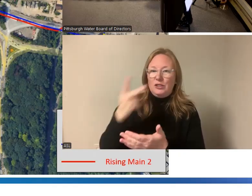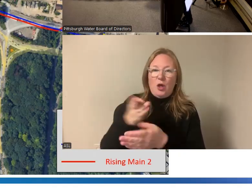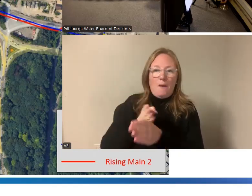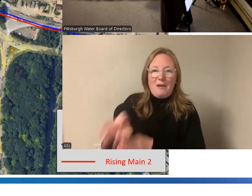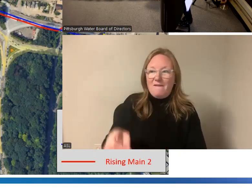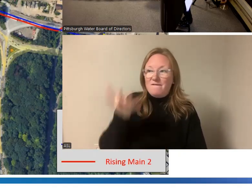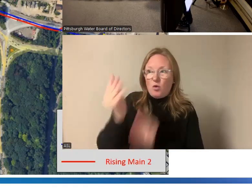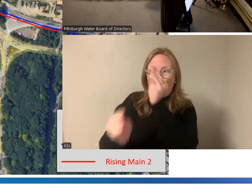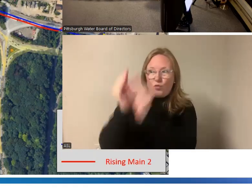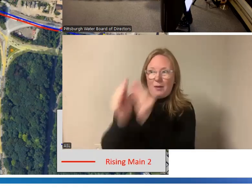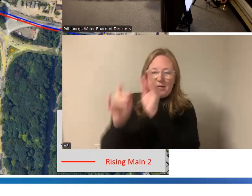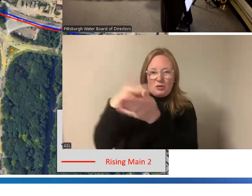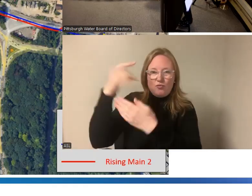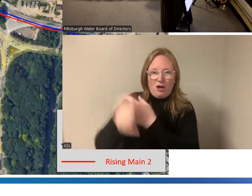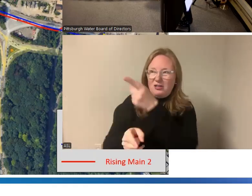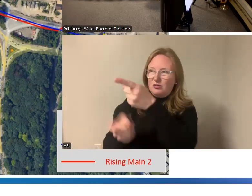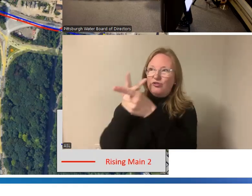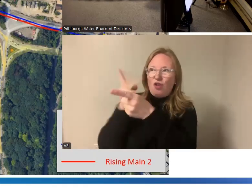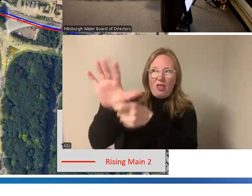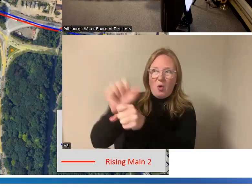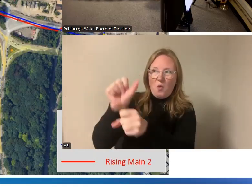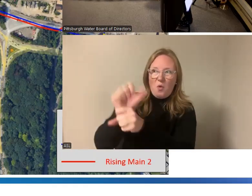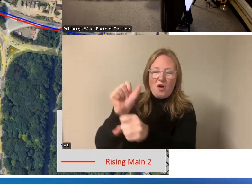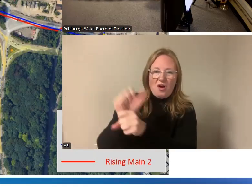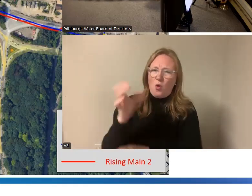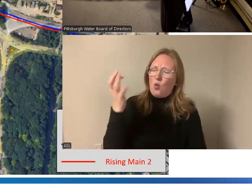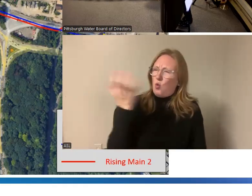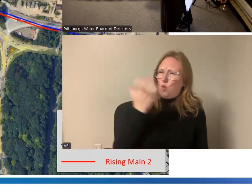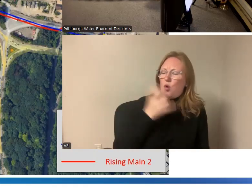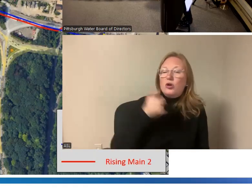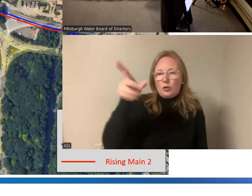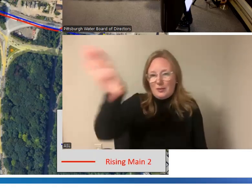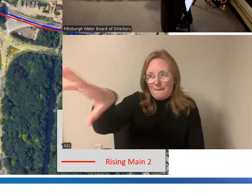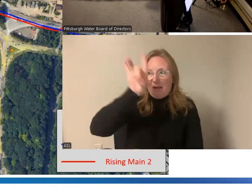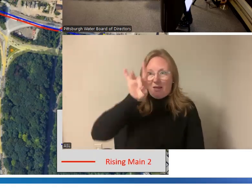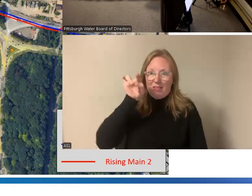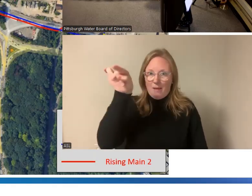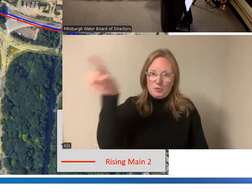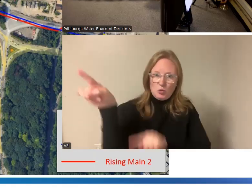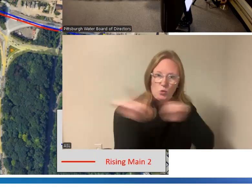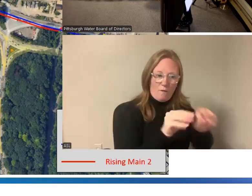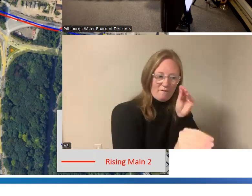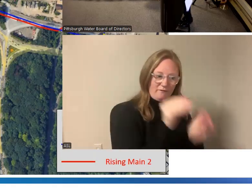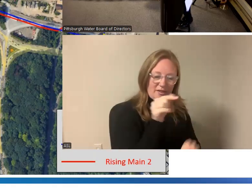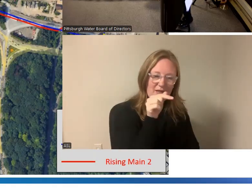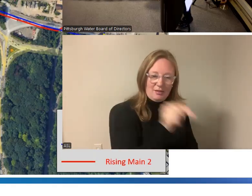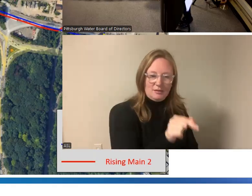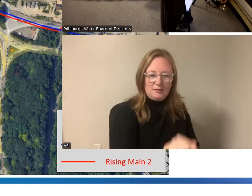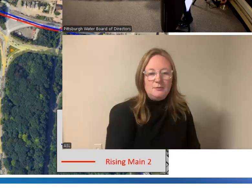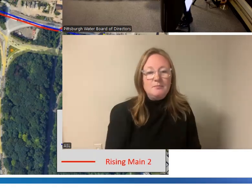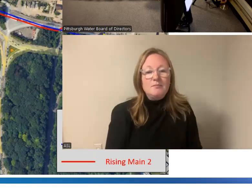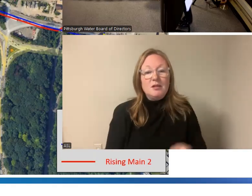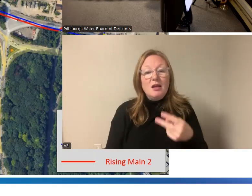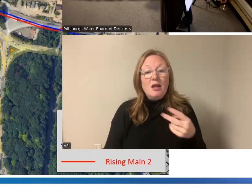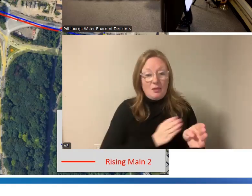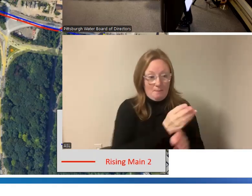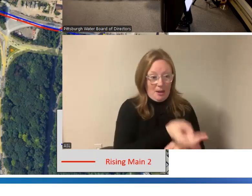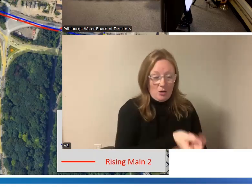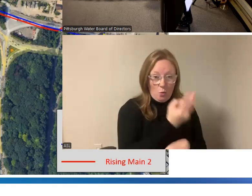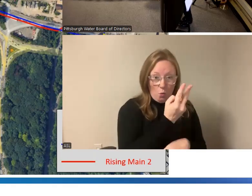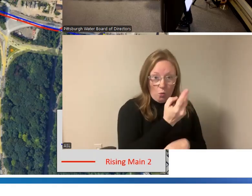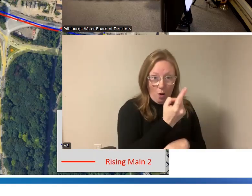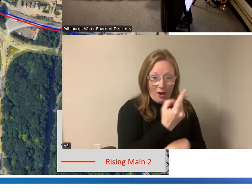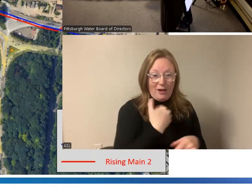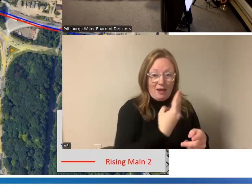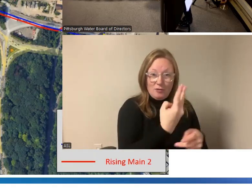4 rehabilitation project as part of the water reliability plan. The 2 additional leak locations on Rising Main 1,